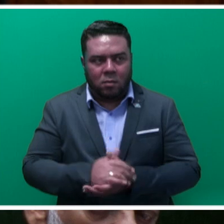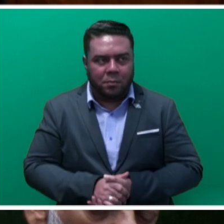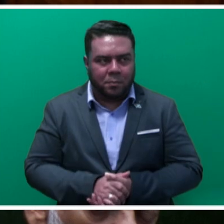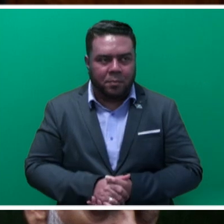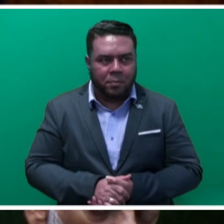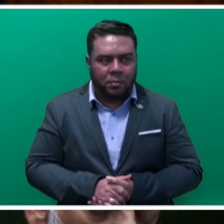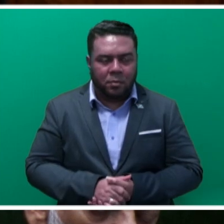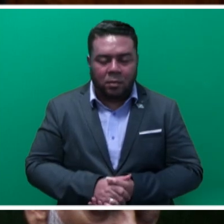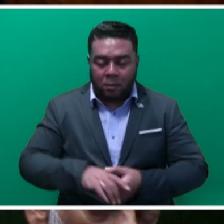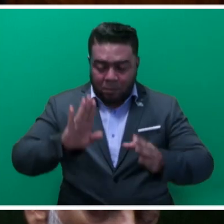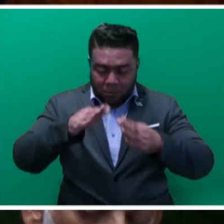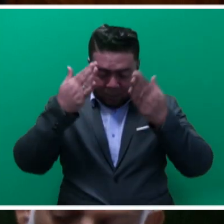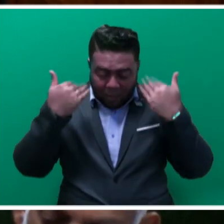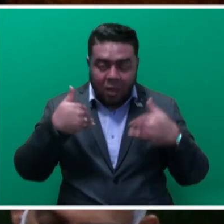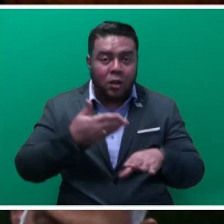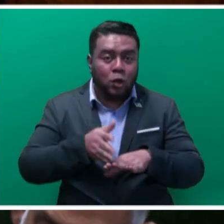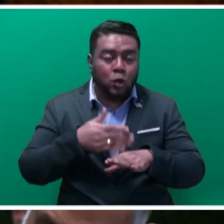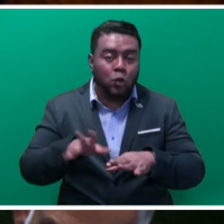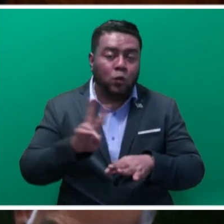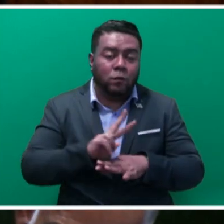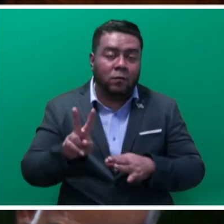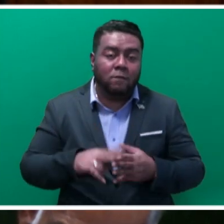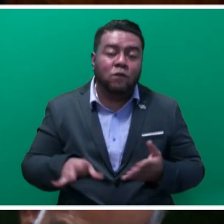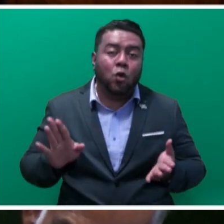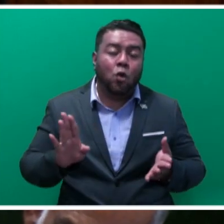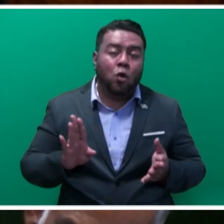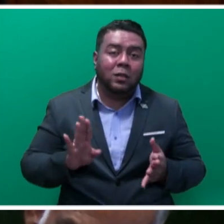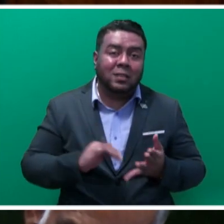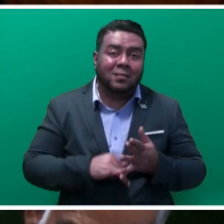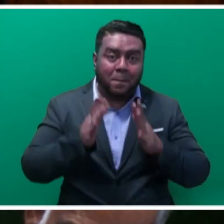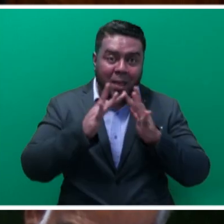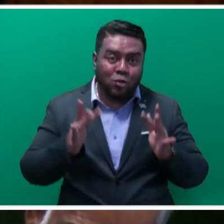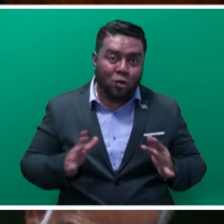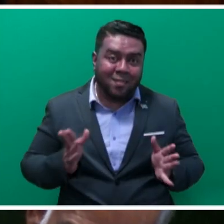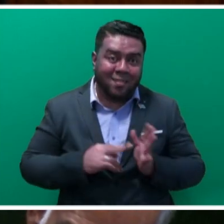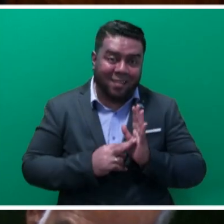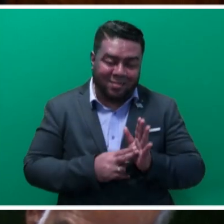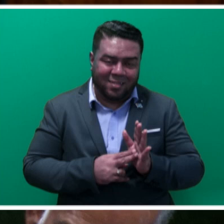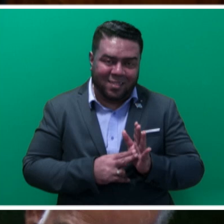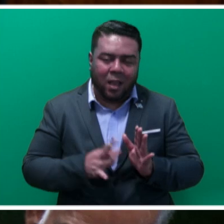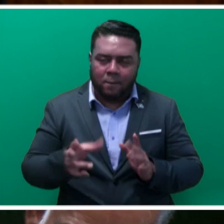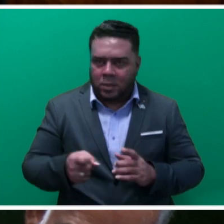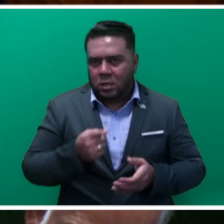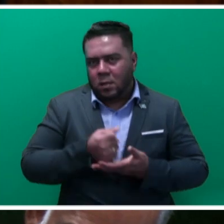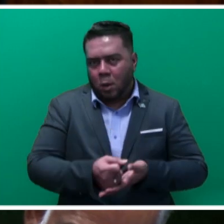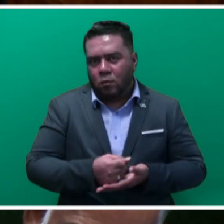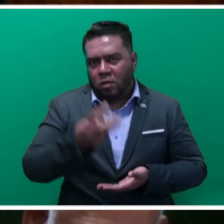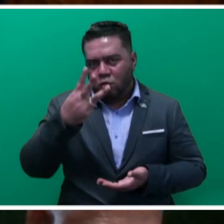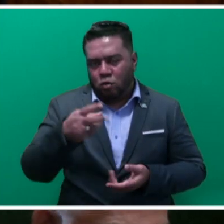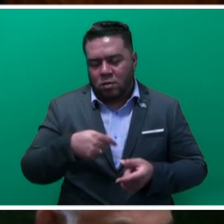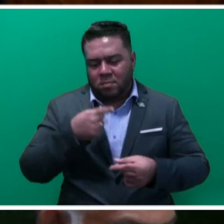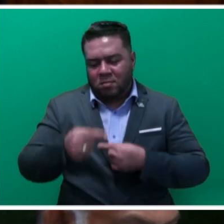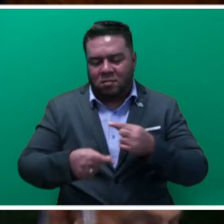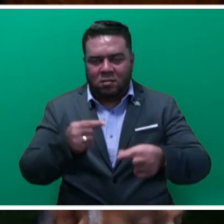Madam Deputy Speaker, the new Valley Processors Fiji in Sambeto Nandi has been supported with a 3-phase power electricity